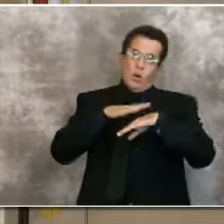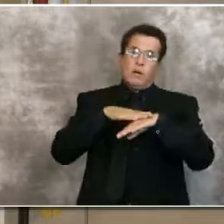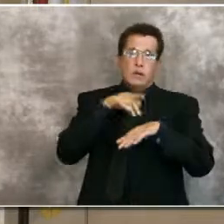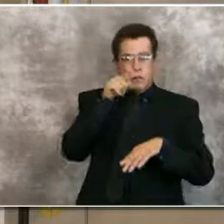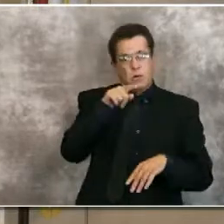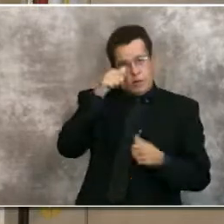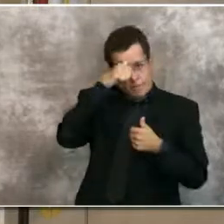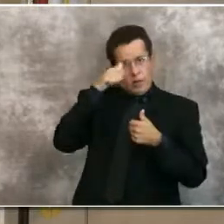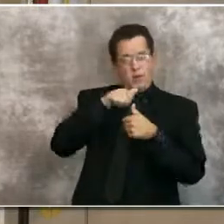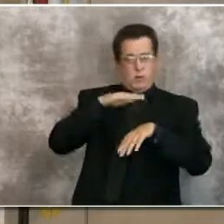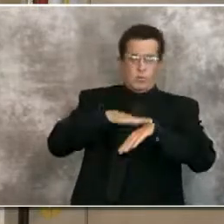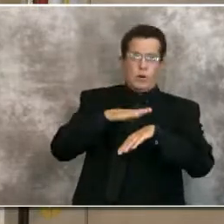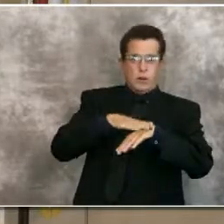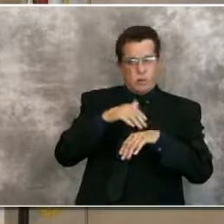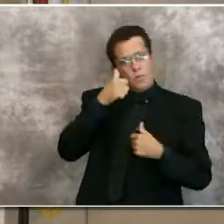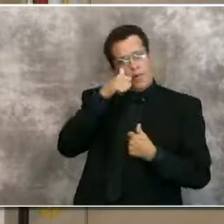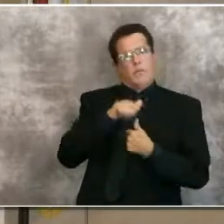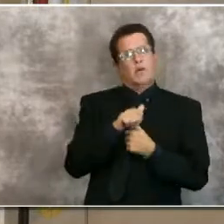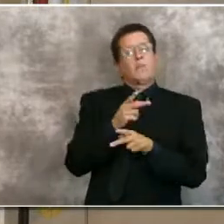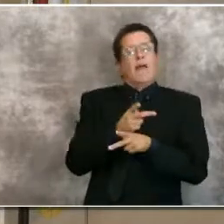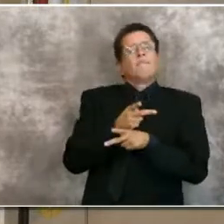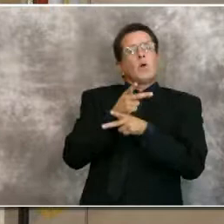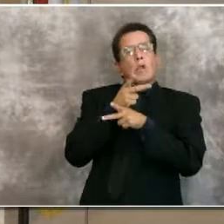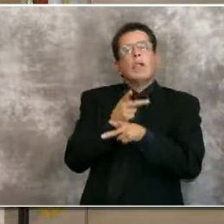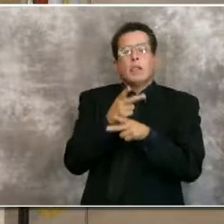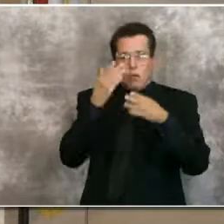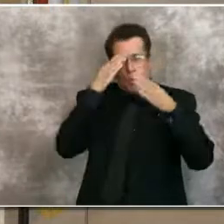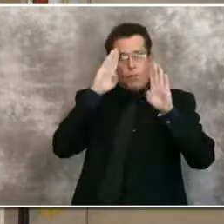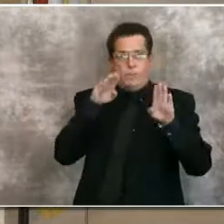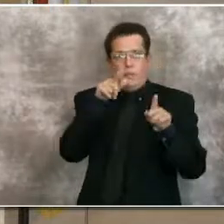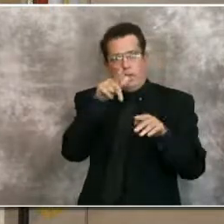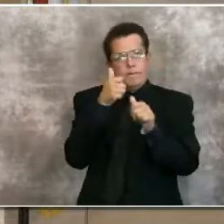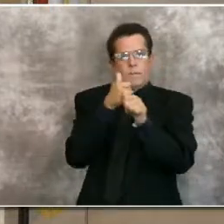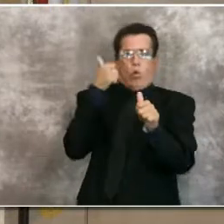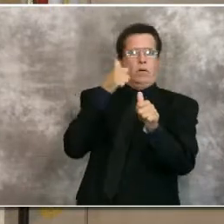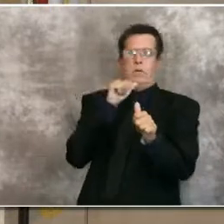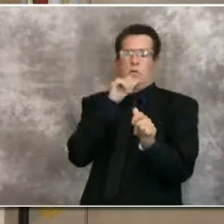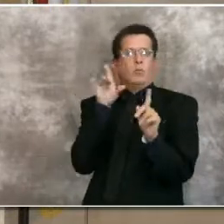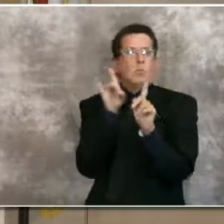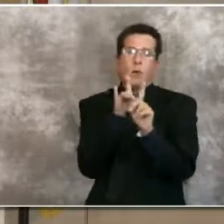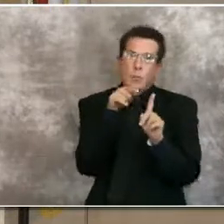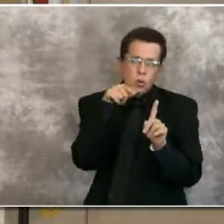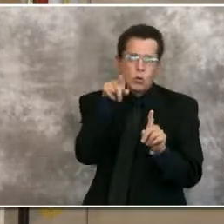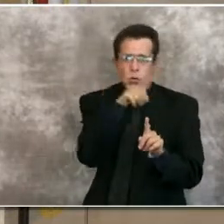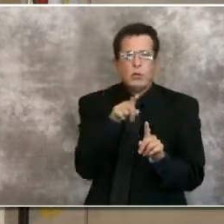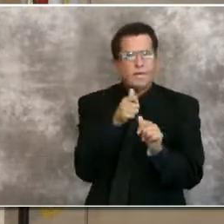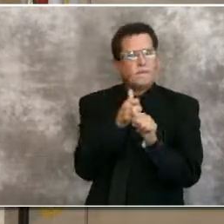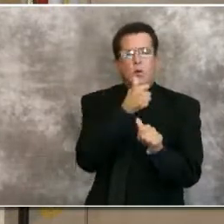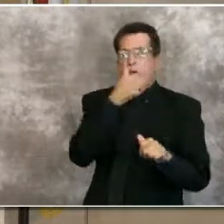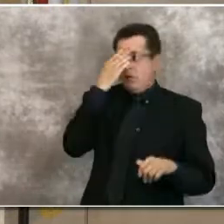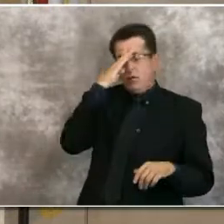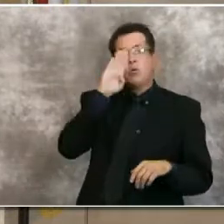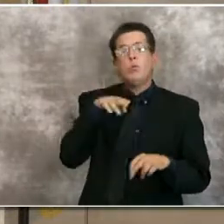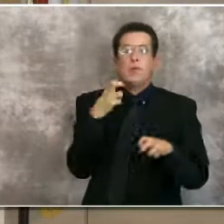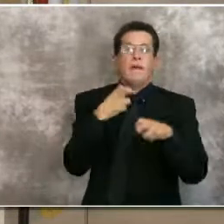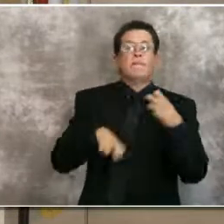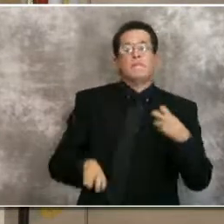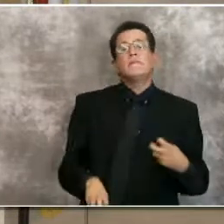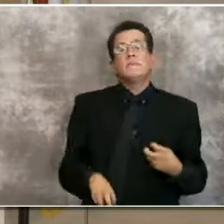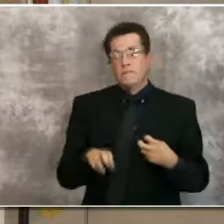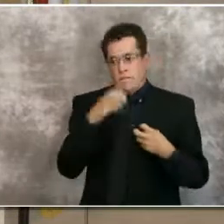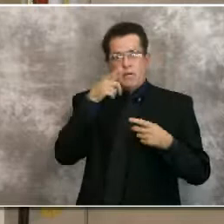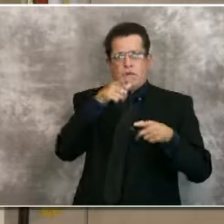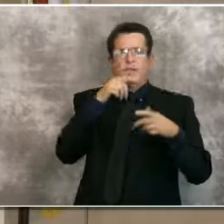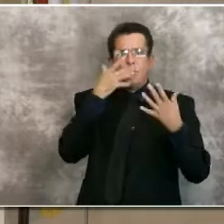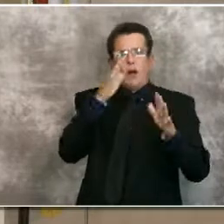those precautions to heart, hopefully it will avoid having a very serious illness for people. And although I know it's tough to avoid being out